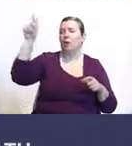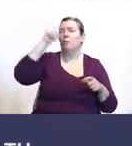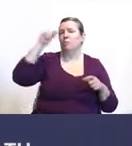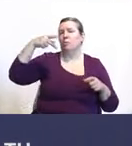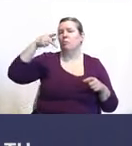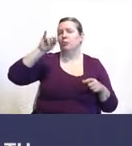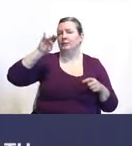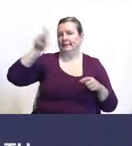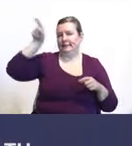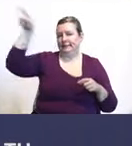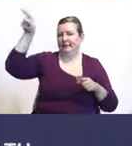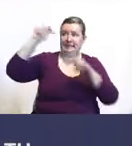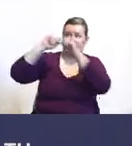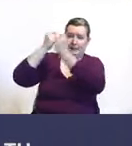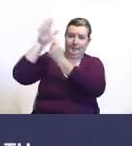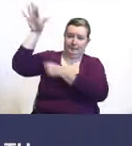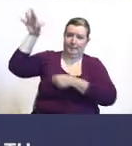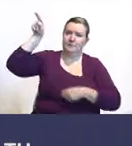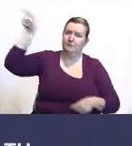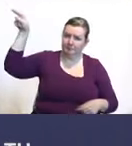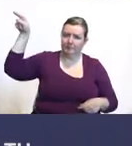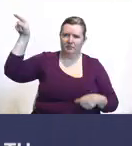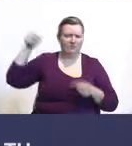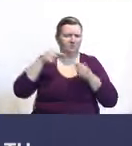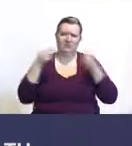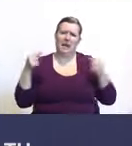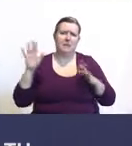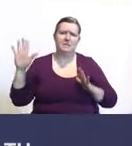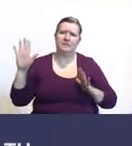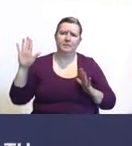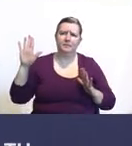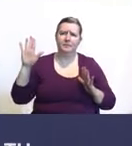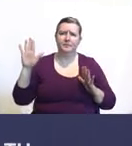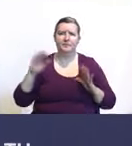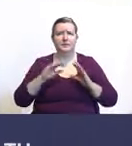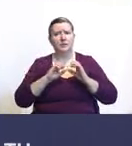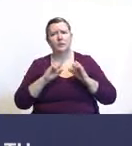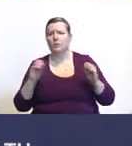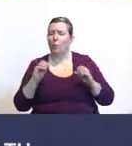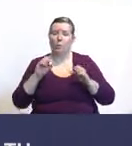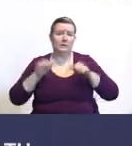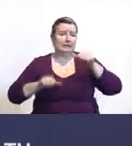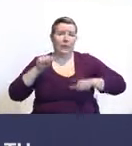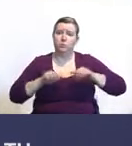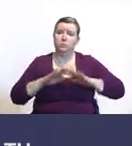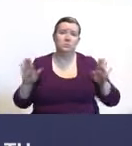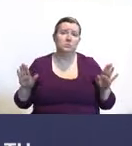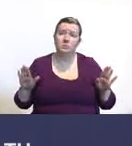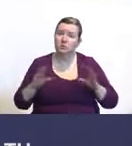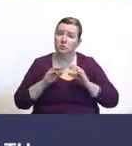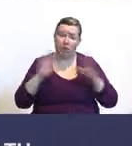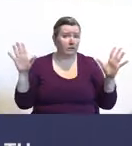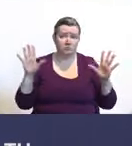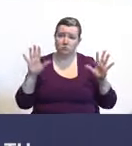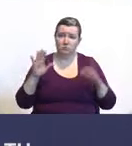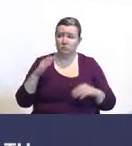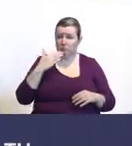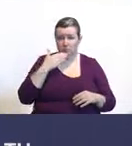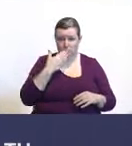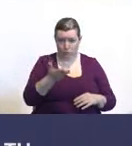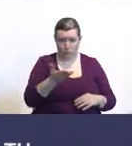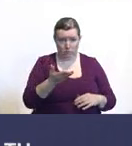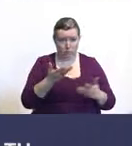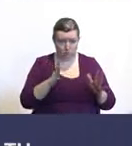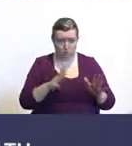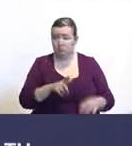the enemy of the United States of America. Let there be no doubt about that. Thank you for asking me. Alex, good